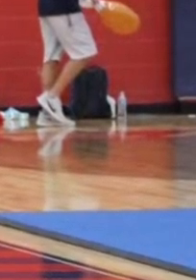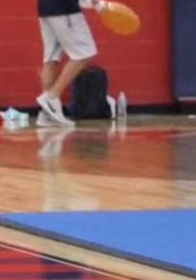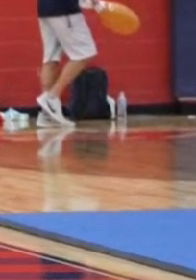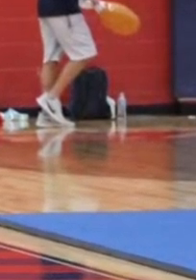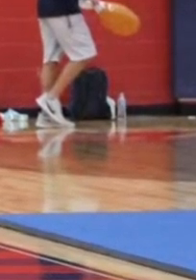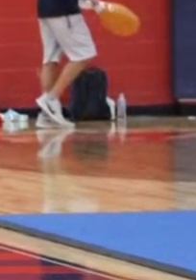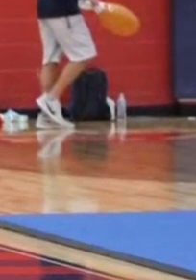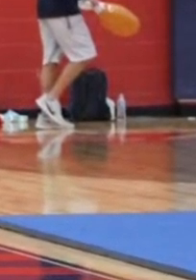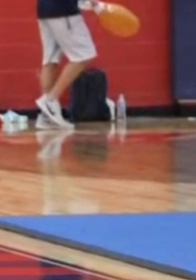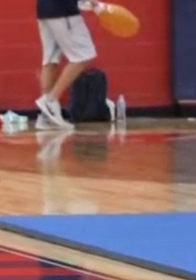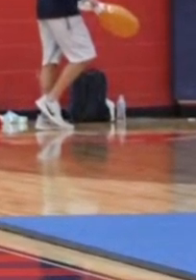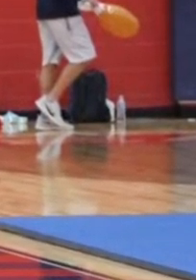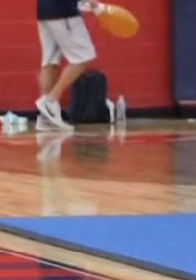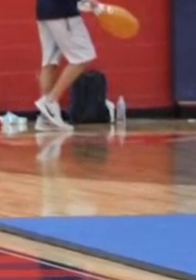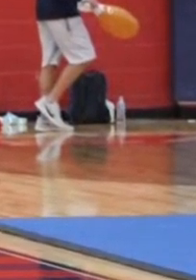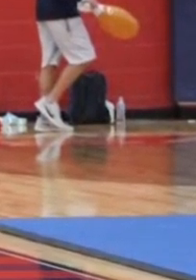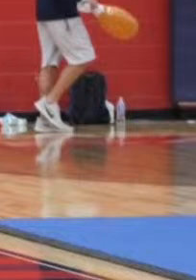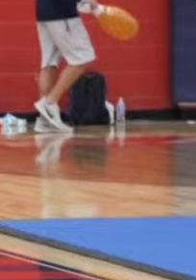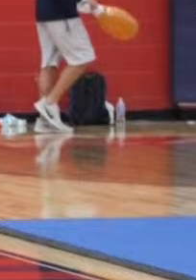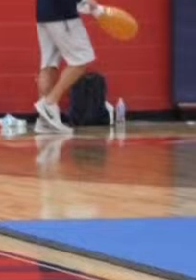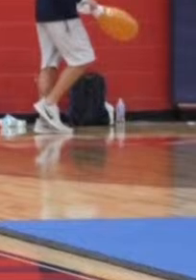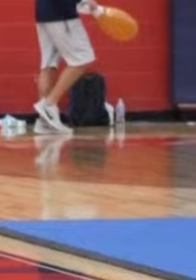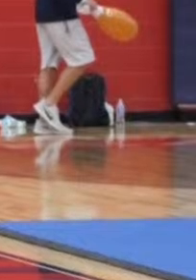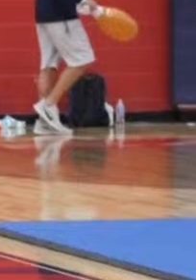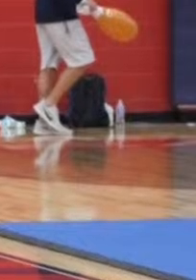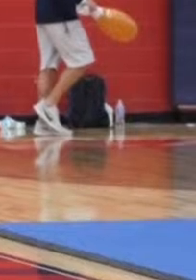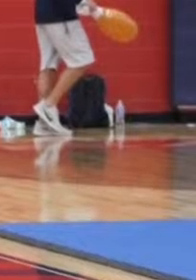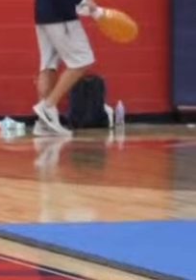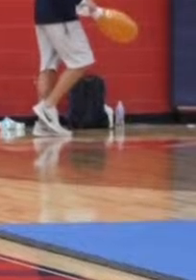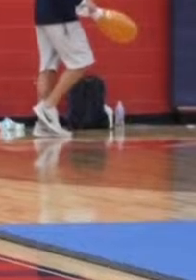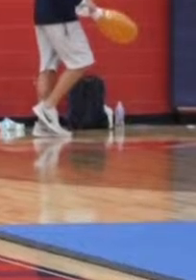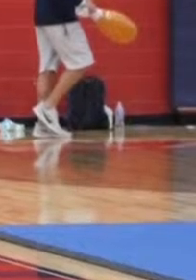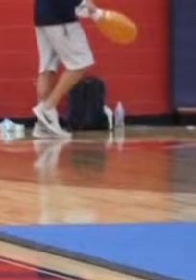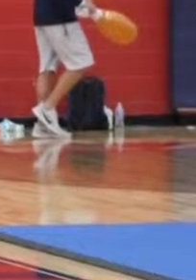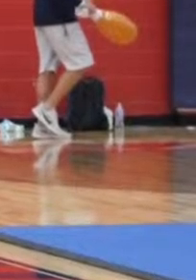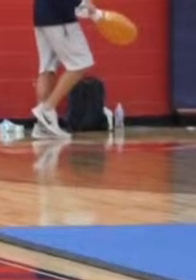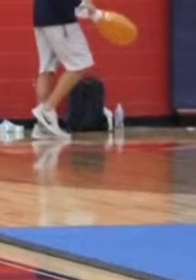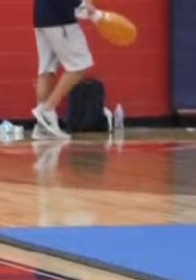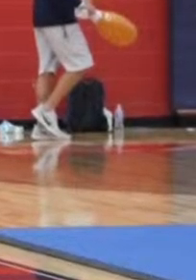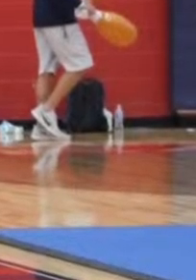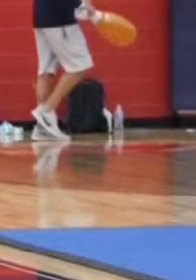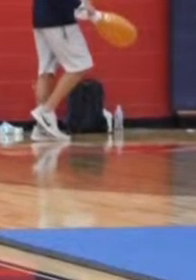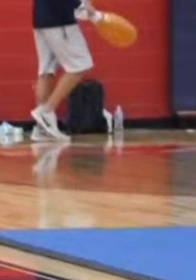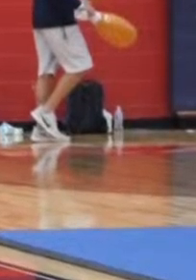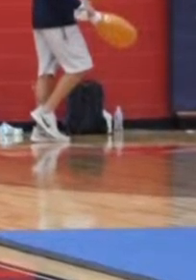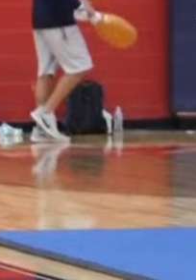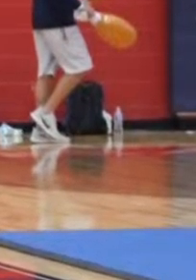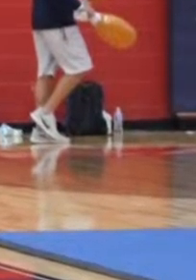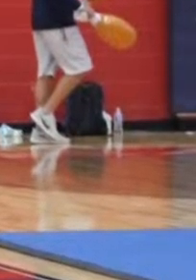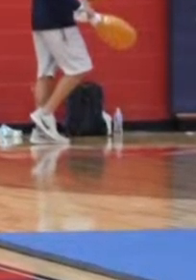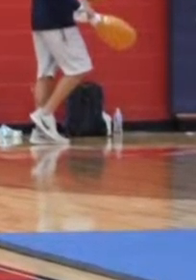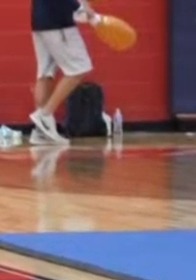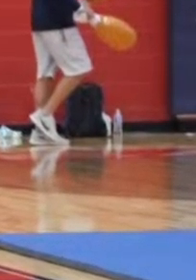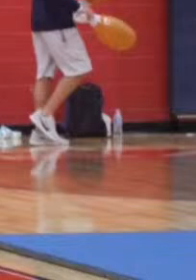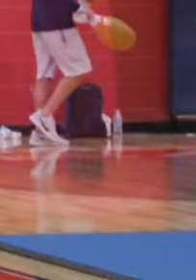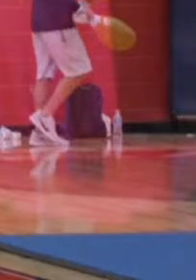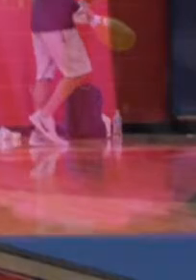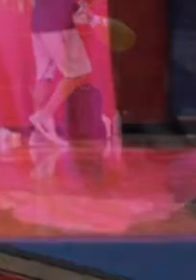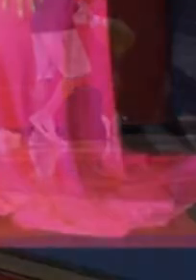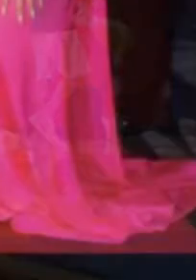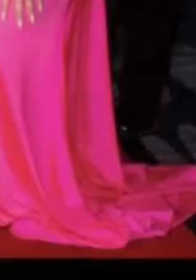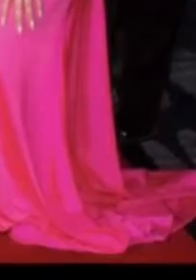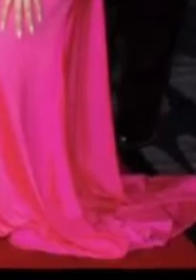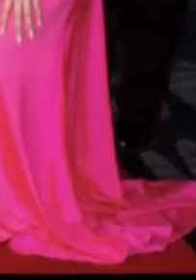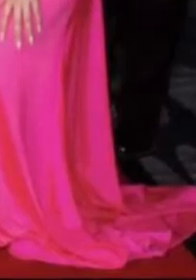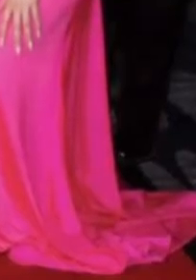we just begun. On the grass dreaming, figuring out who I was. Those good old days. I wish